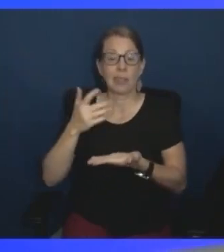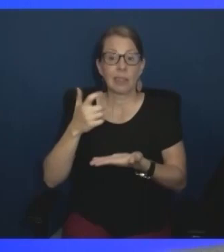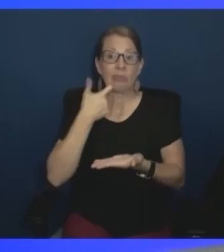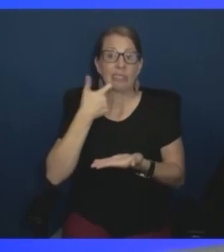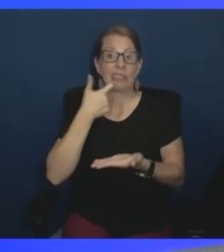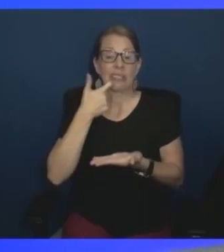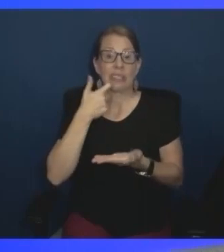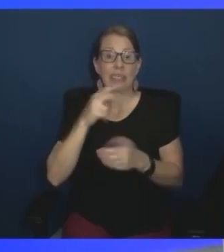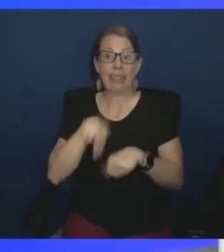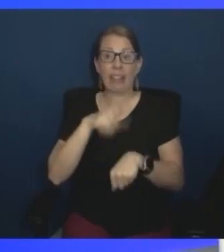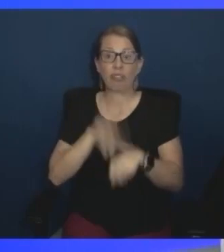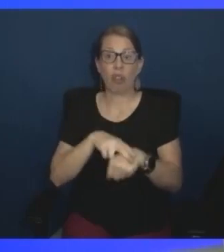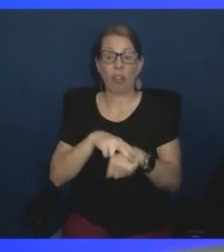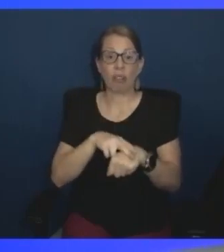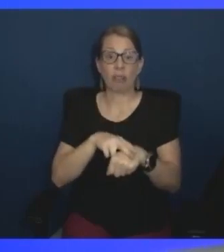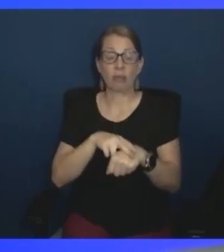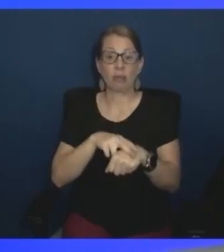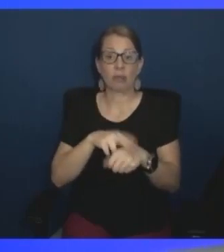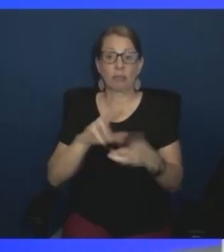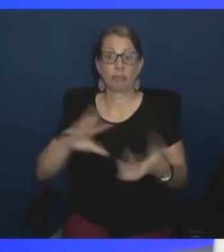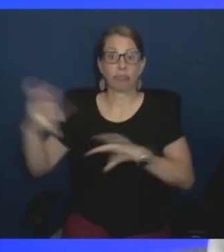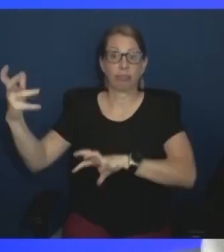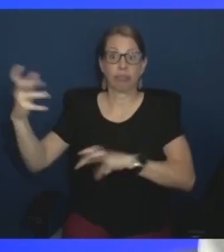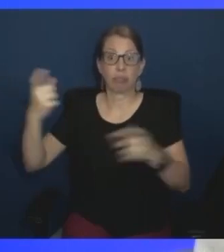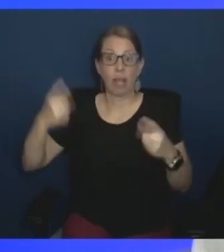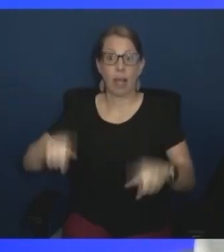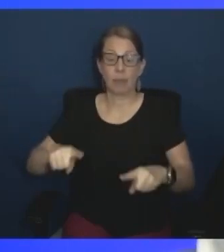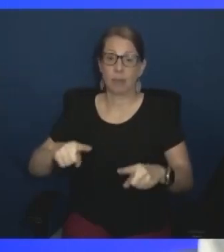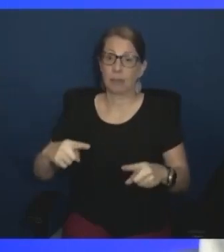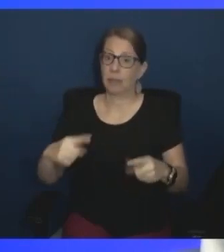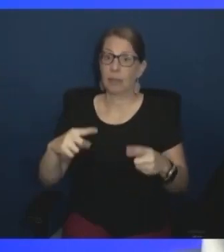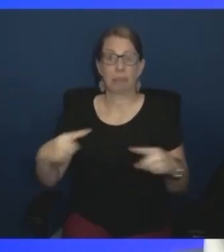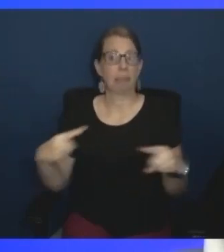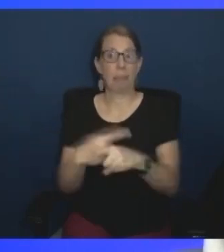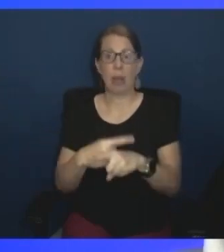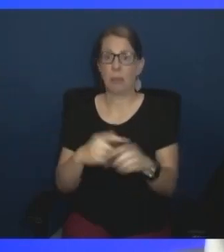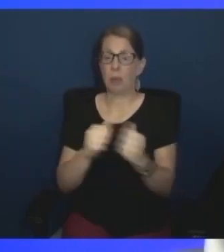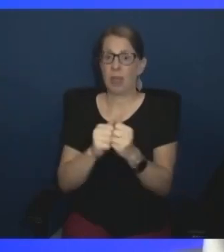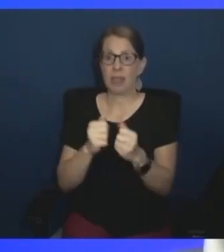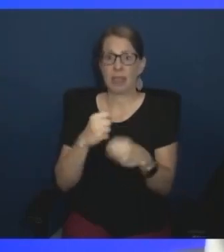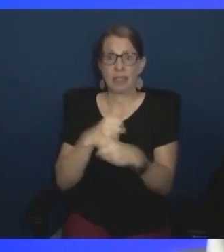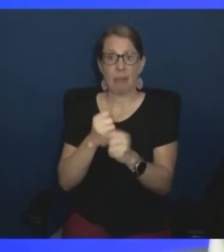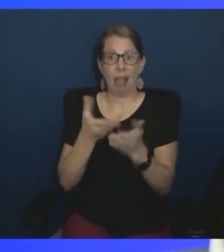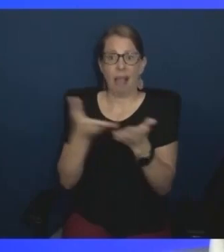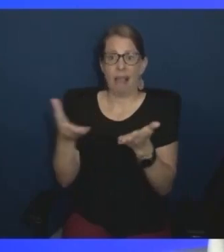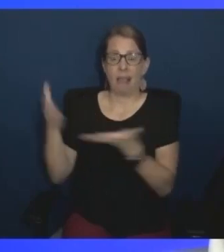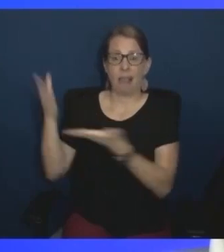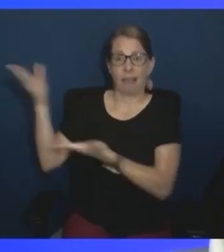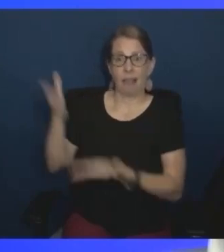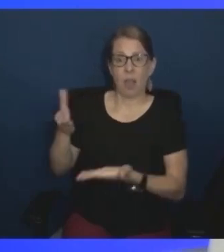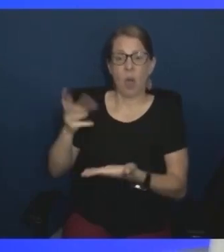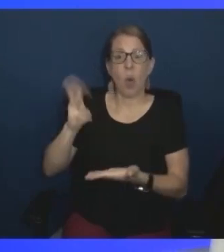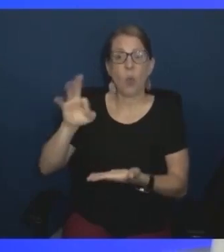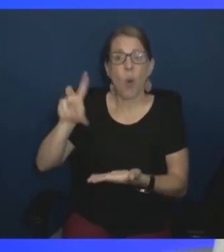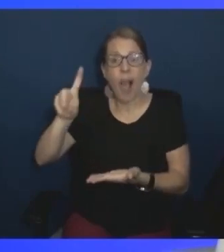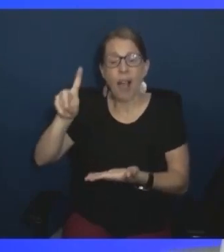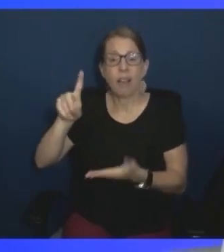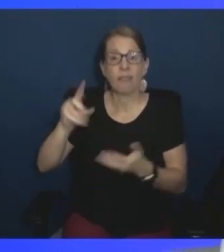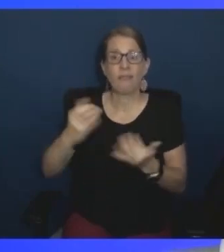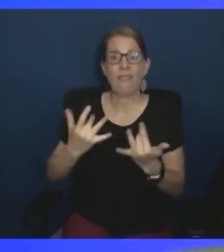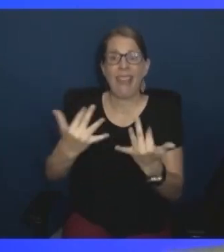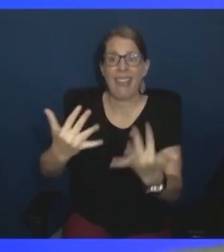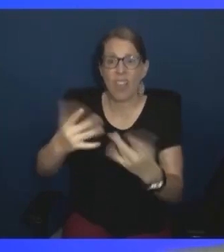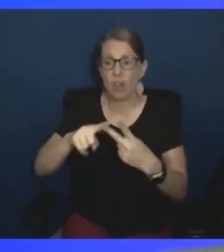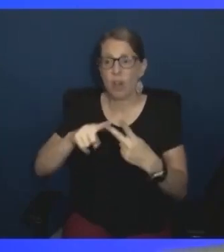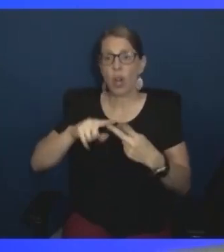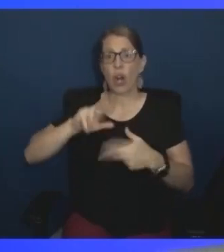an interesting wrench into potential supply chains with the wildfires and hurricane situations, et cetera. It's hard